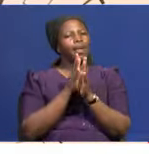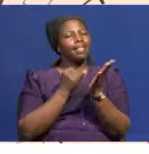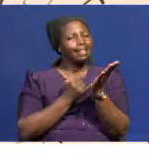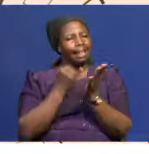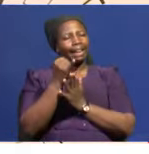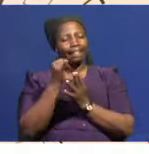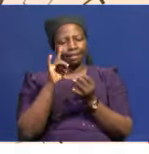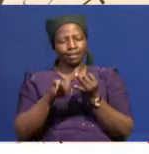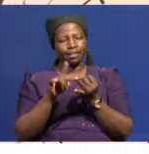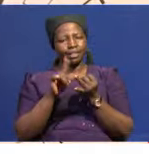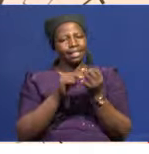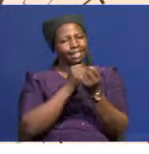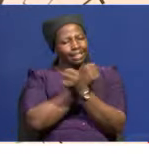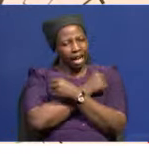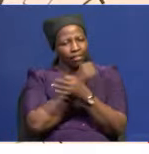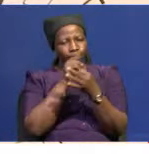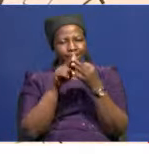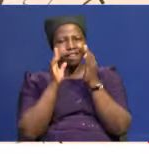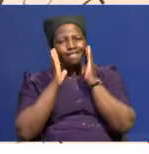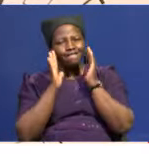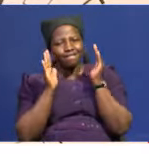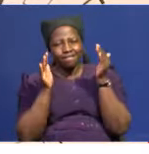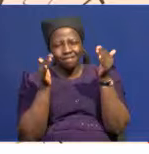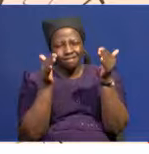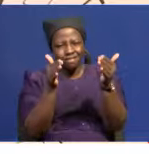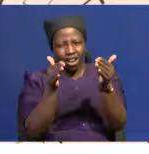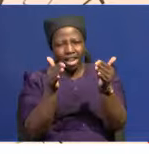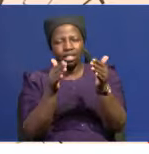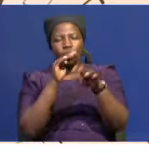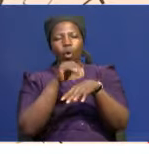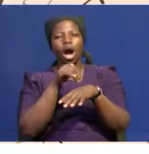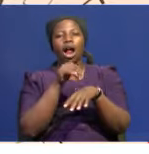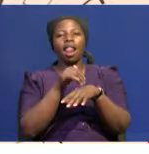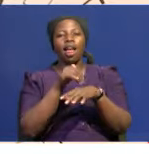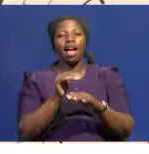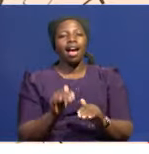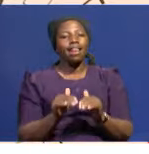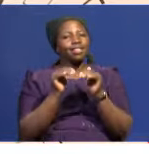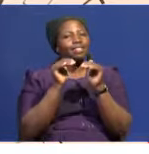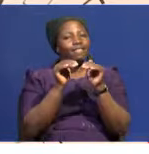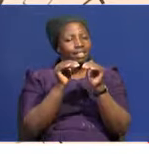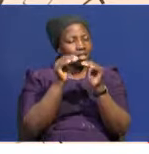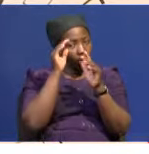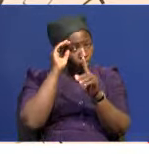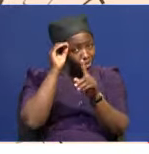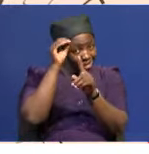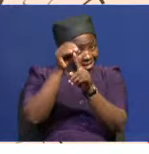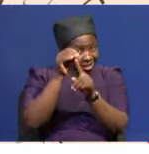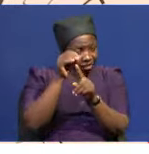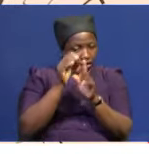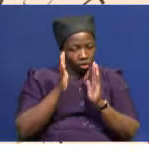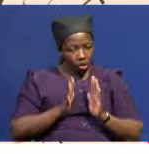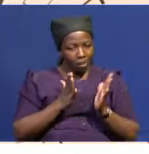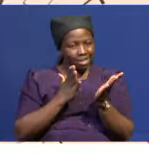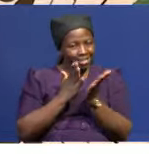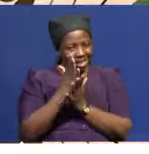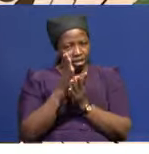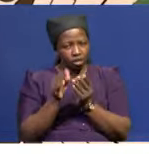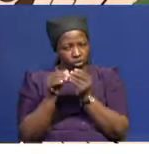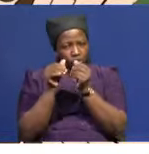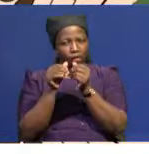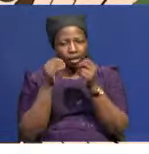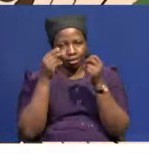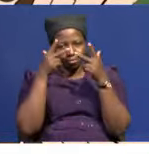compassion, and a steadfast commitment to advancing the twin objectives of human rights and counterterrorism.